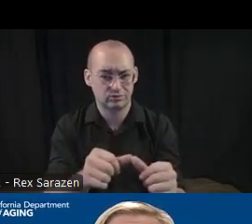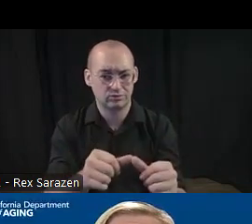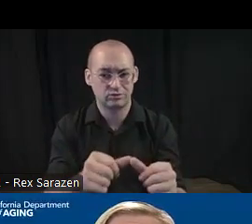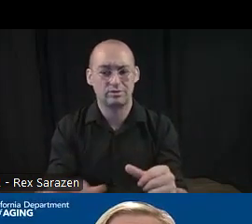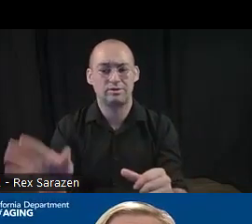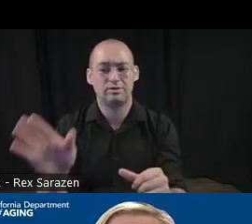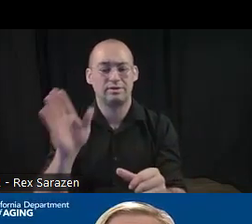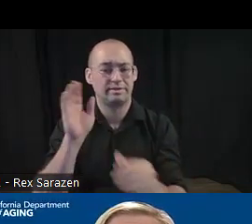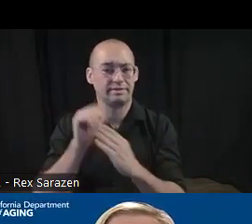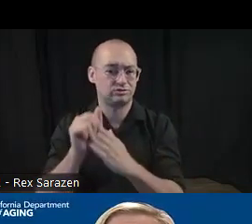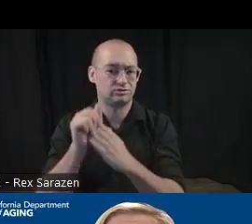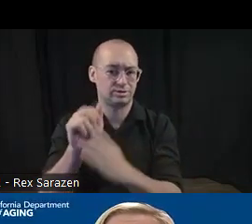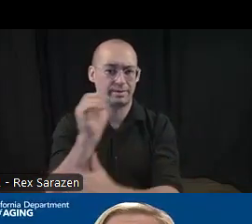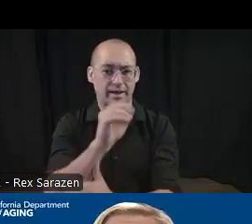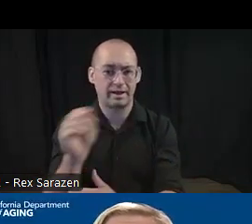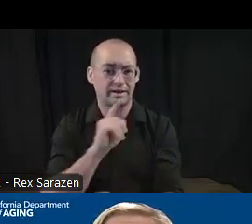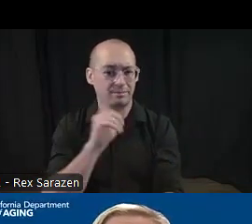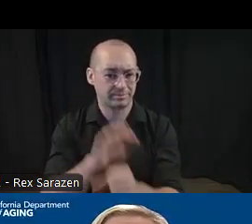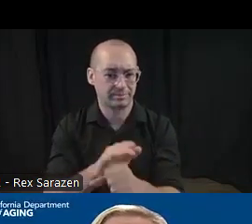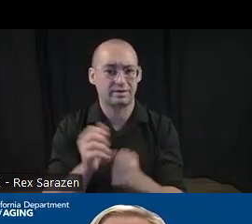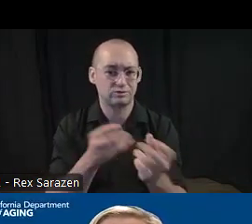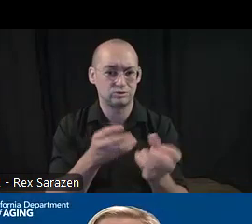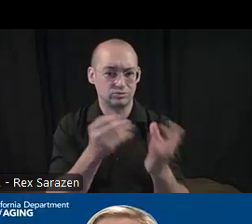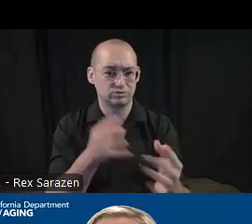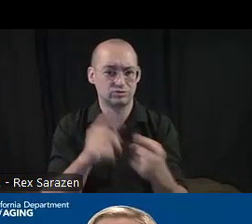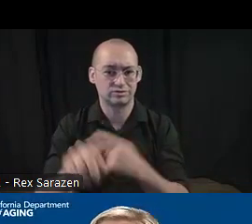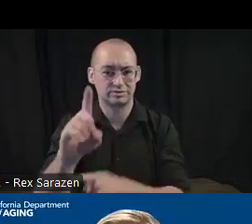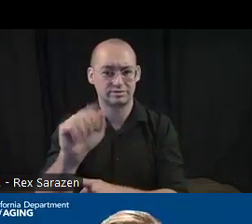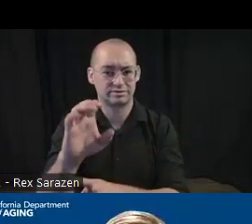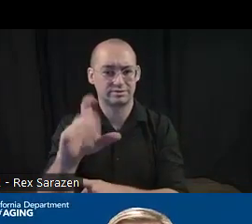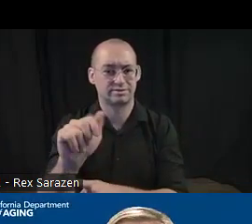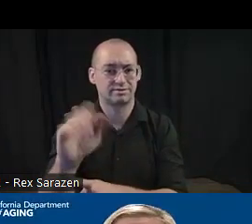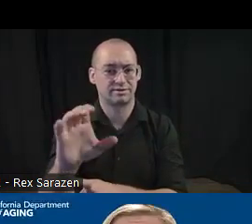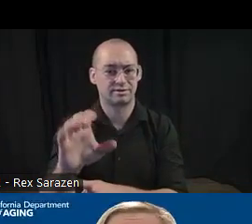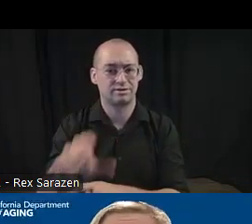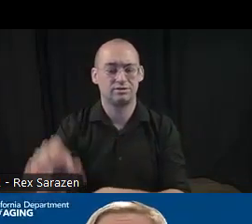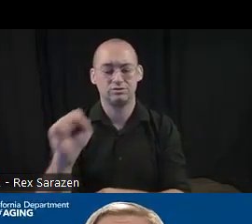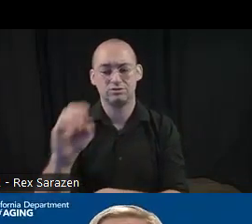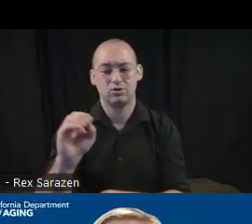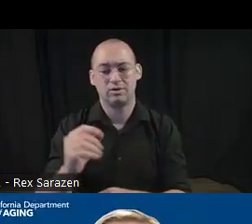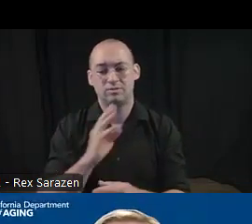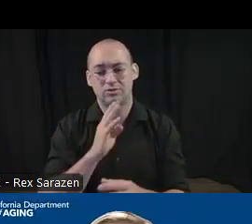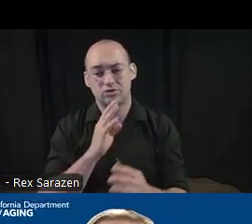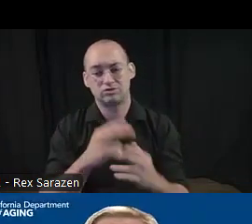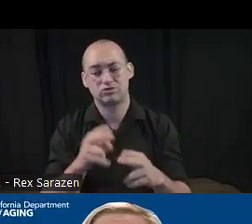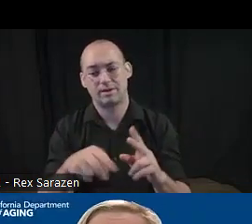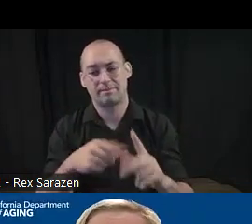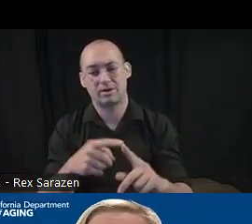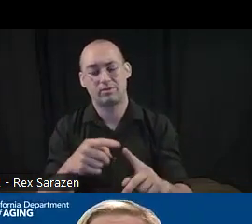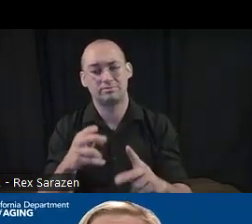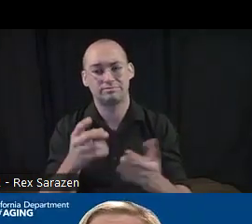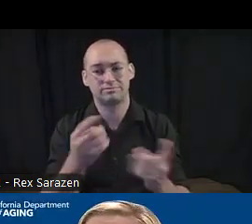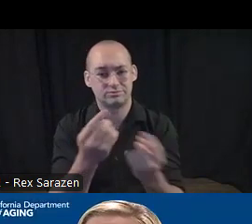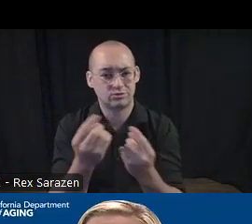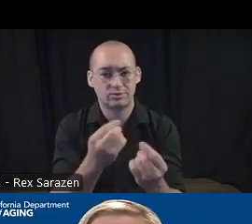continued leadership and commitment and contributions to DACLAC. So I'm going to talk briefly about an initiative that the Department